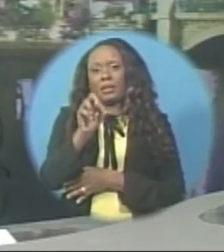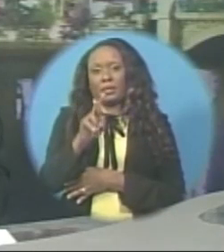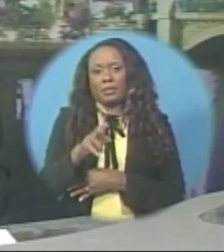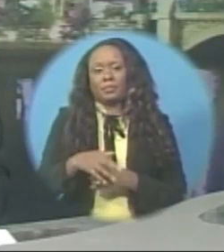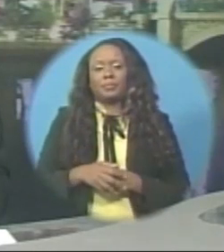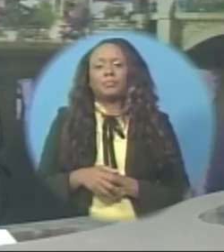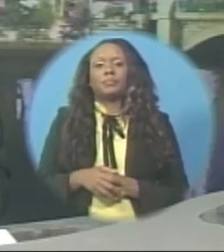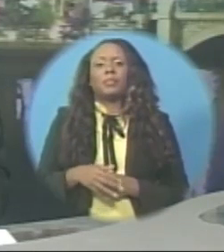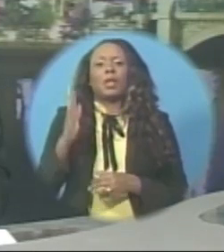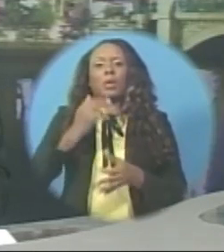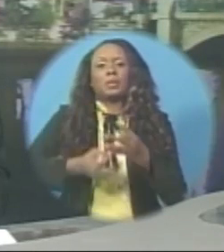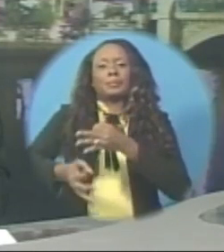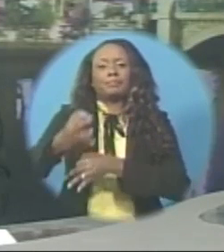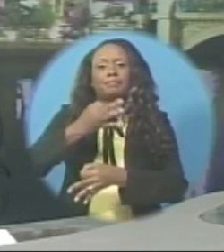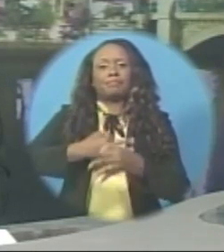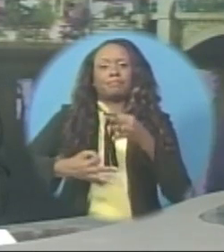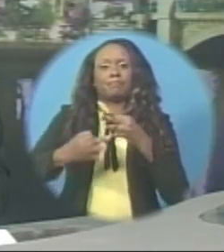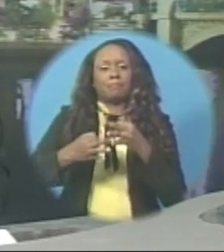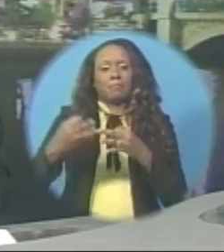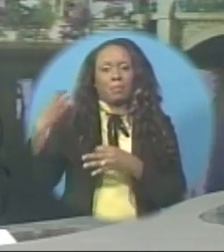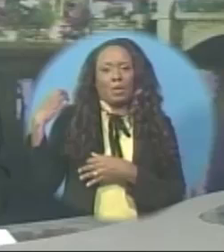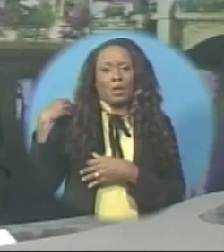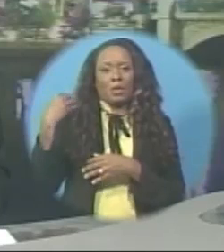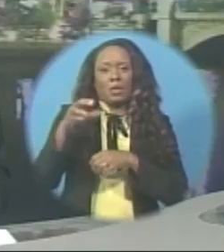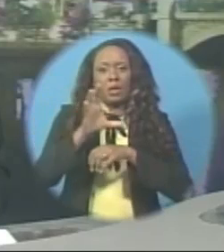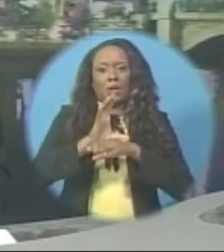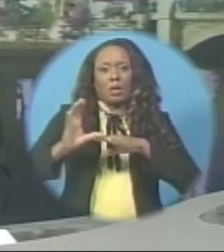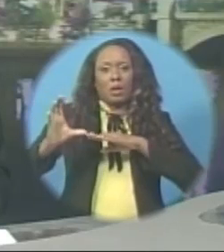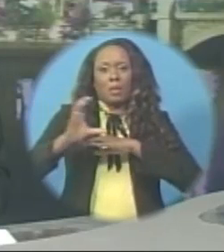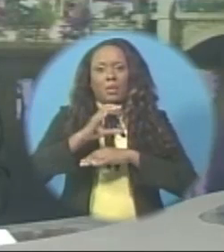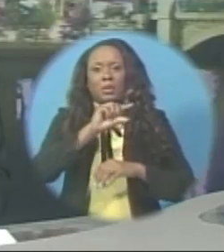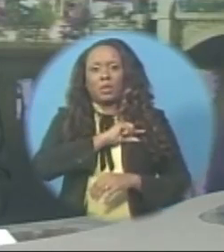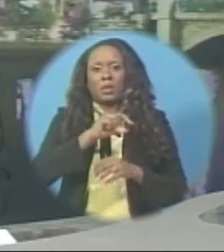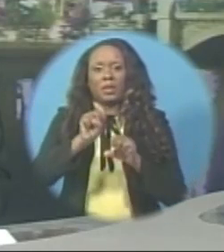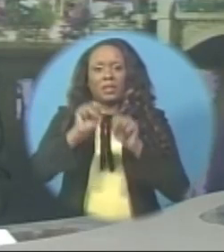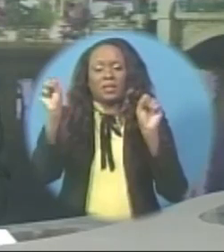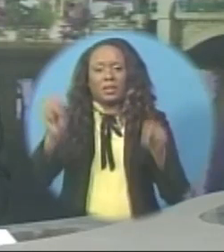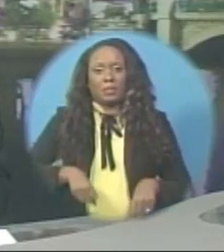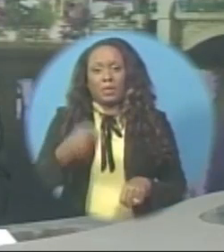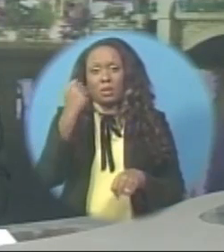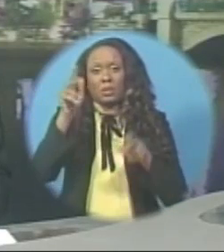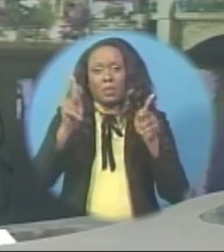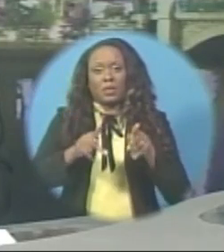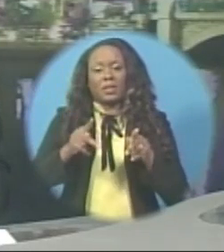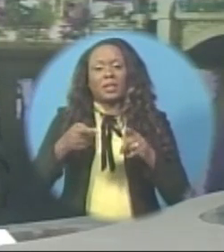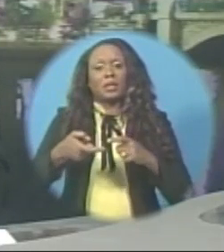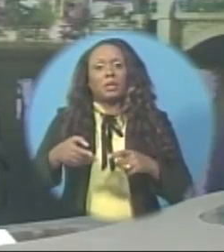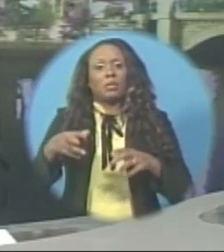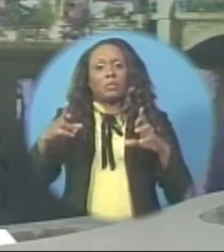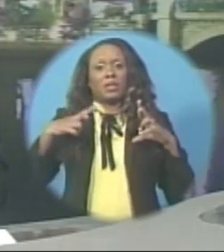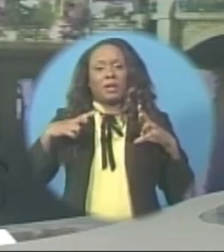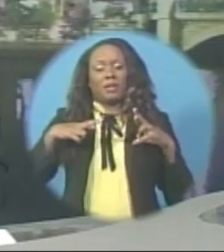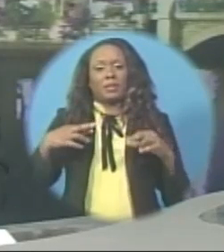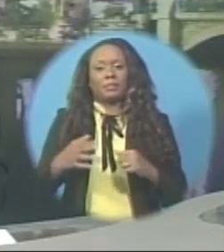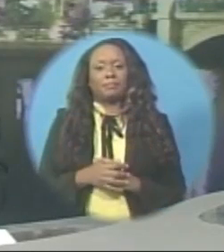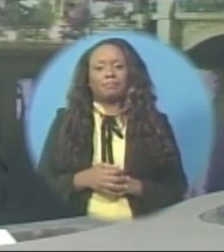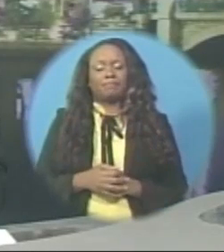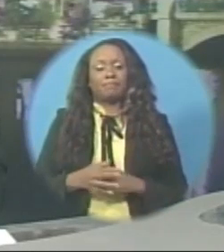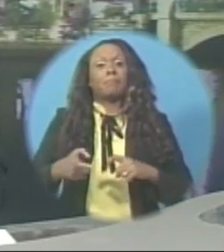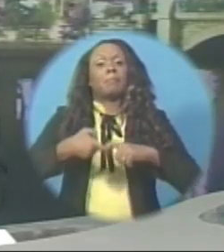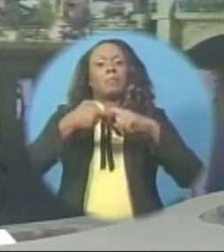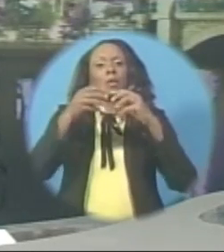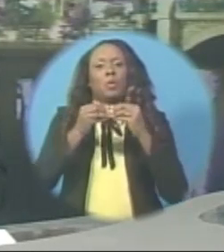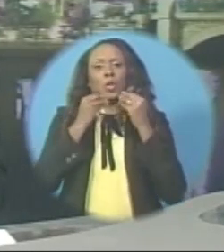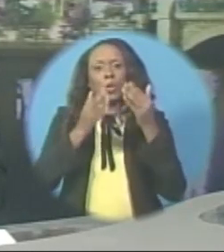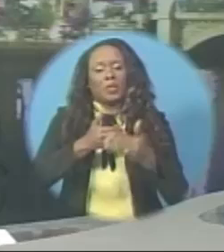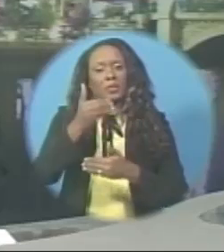take over as head of the regional security system from Grantley Watson, who's retiring. Okay, we'll take a short break here and come